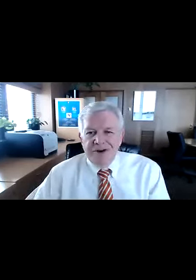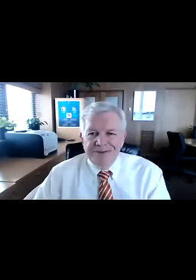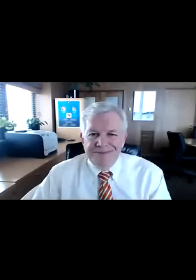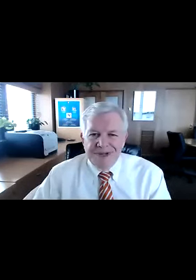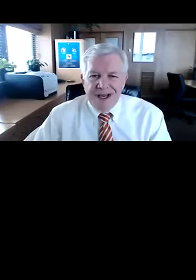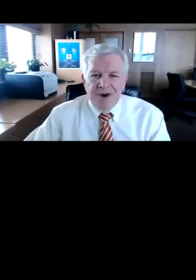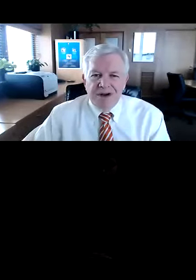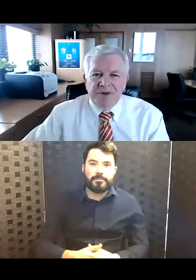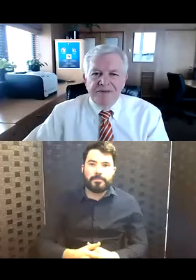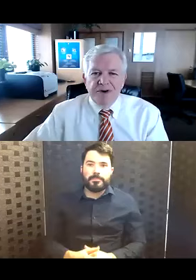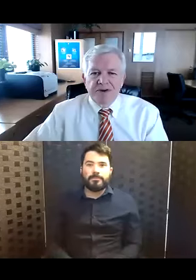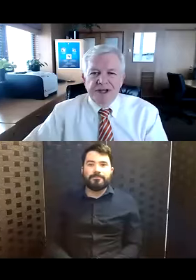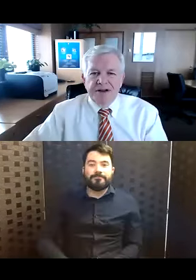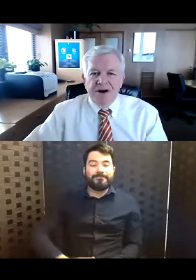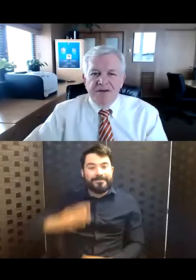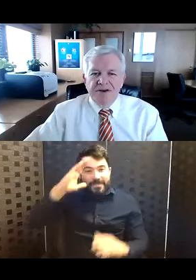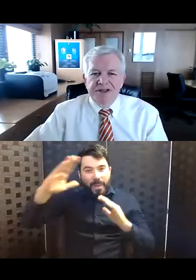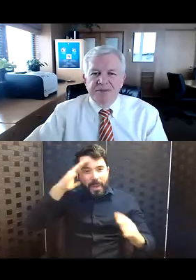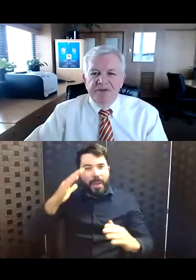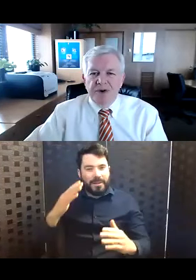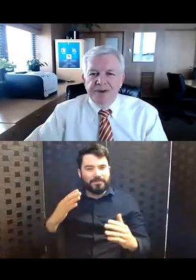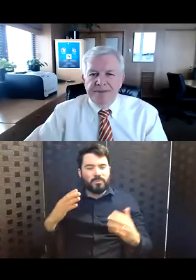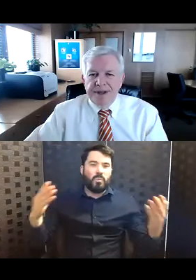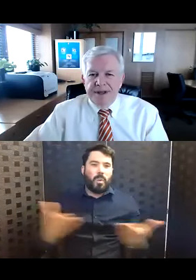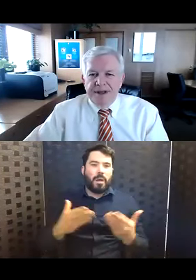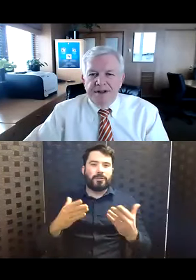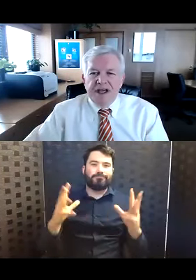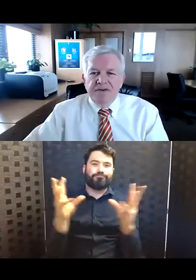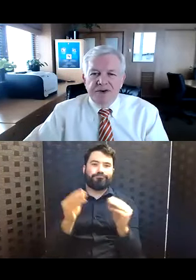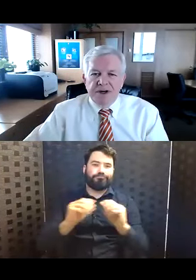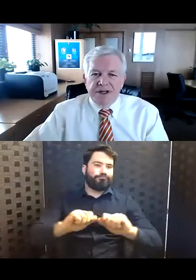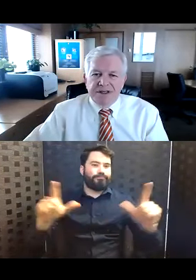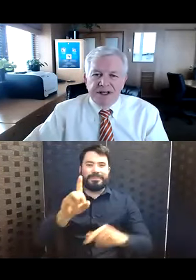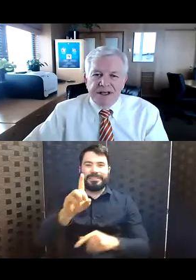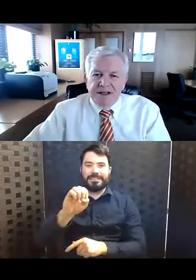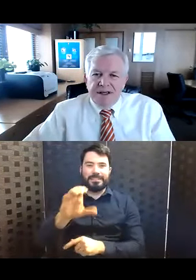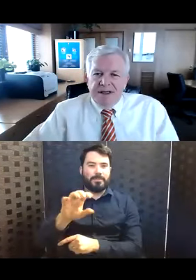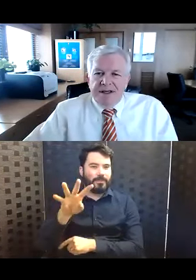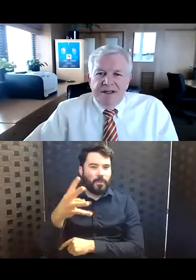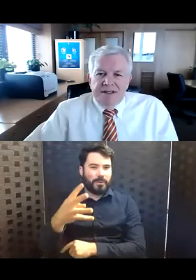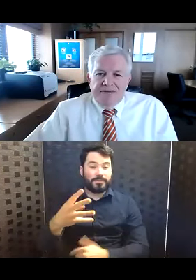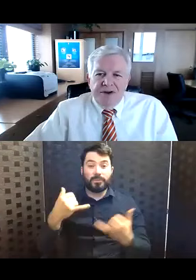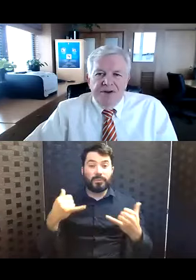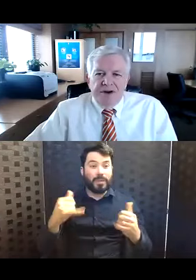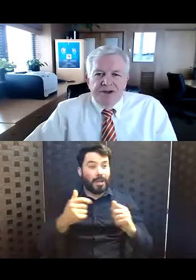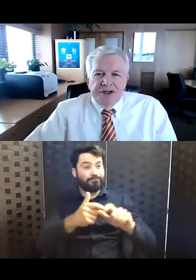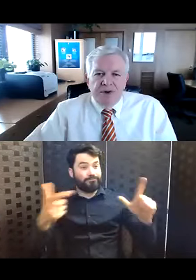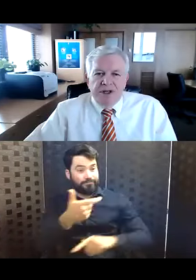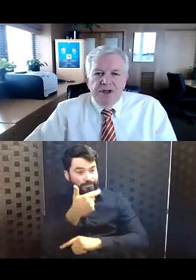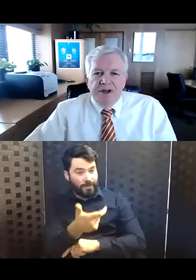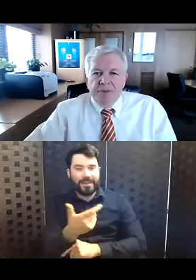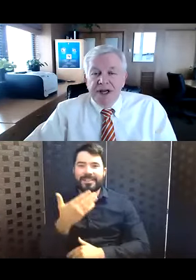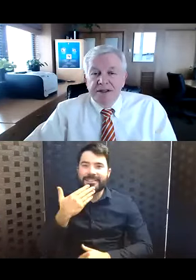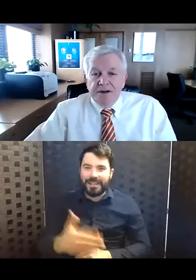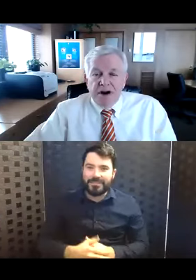Good afternoon, and welcome to the virtual town hall for December 4th. Thank you for joining us today. This afternoon, our agenda will